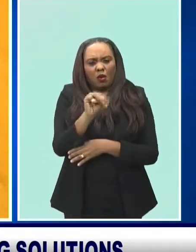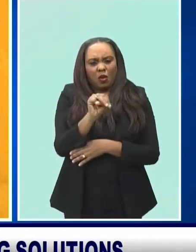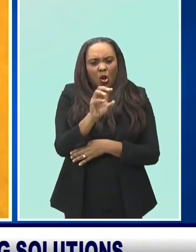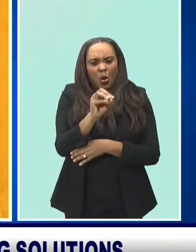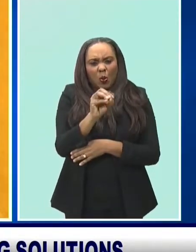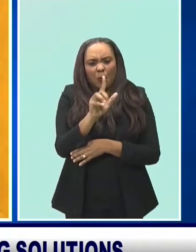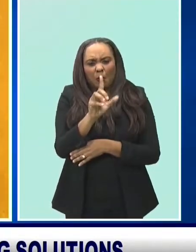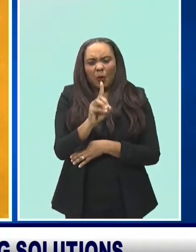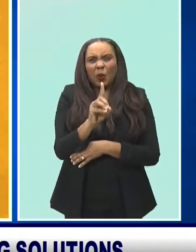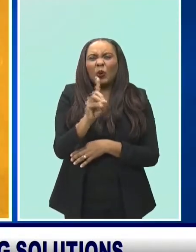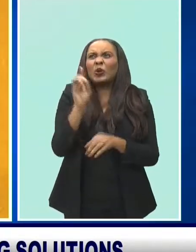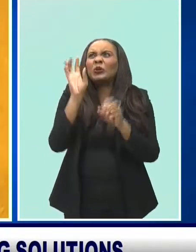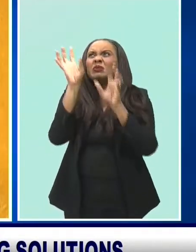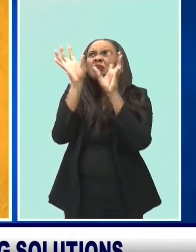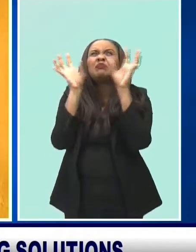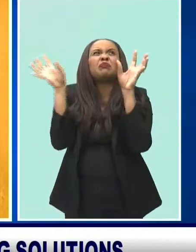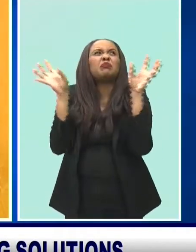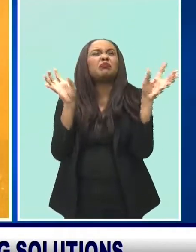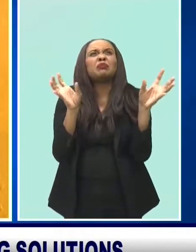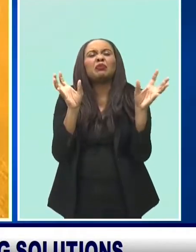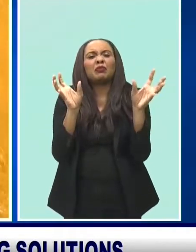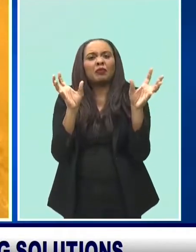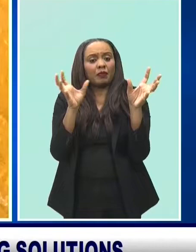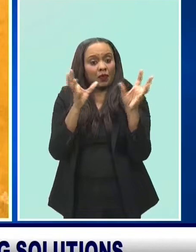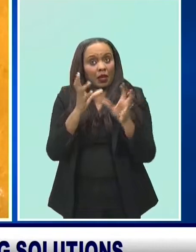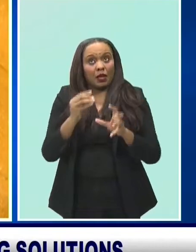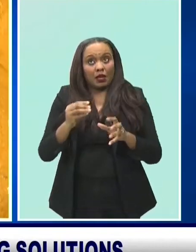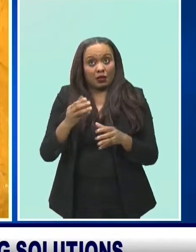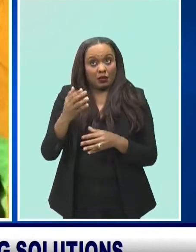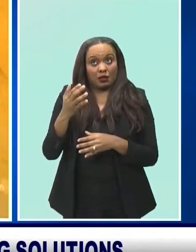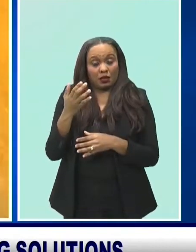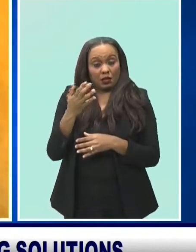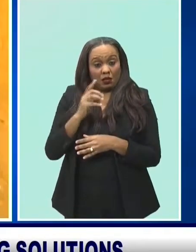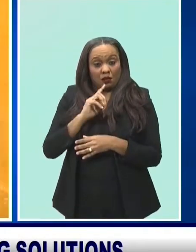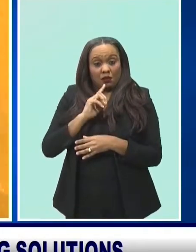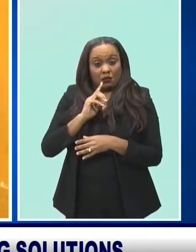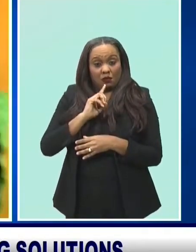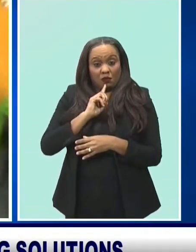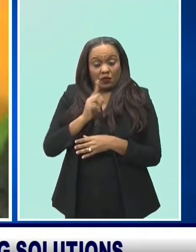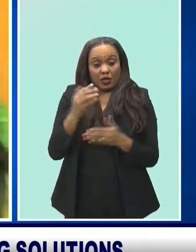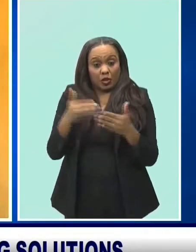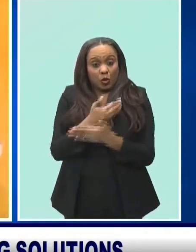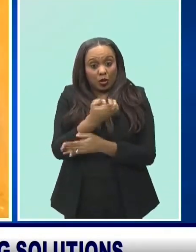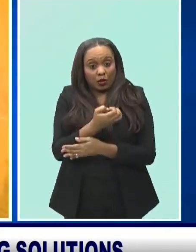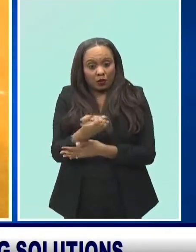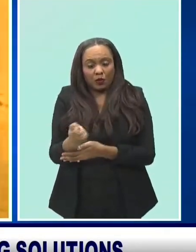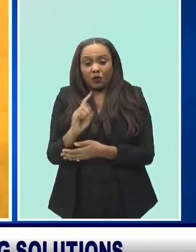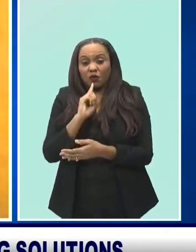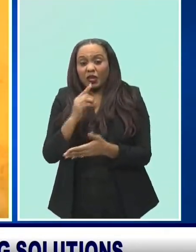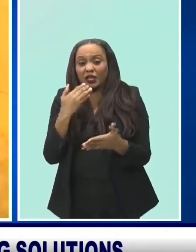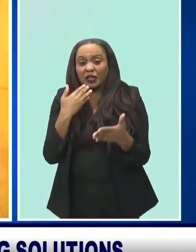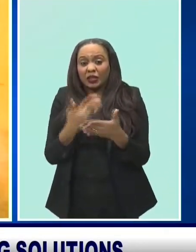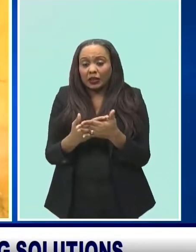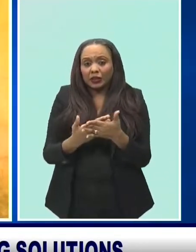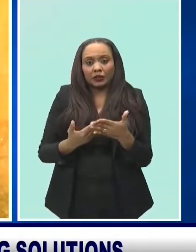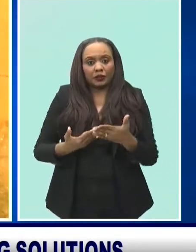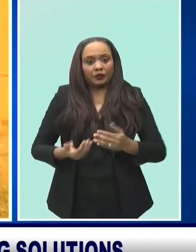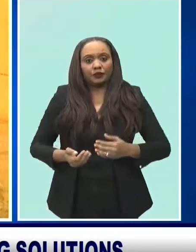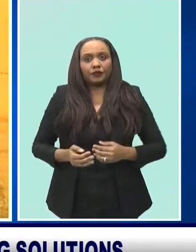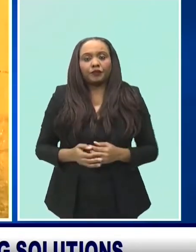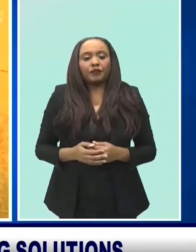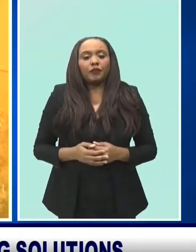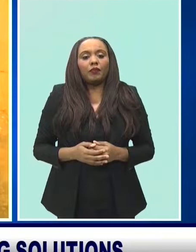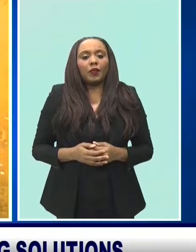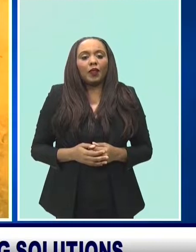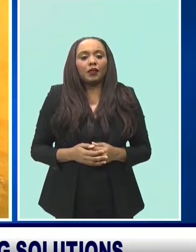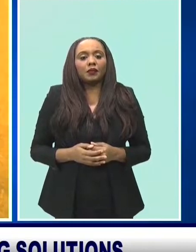mold, where they have mold problems, and this piece of equipment is very, very good. When we caught up with Miss Baptiste,